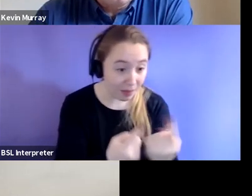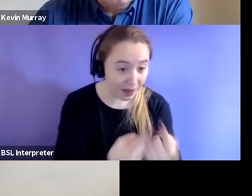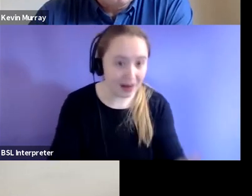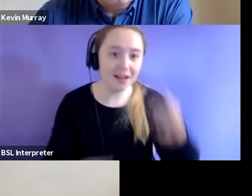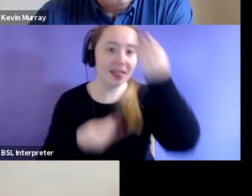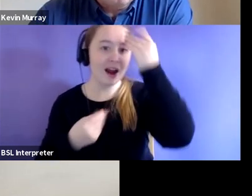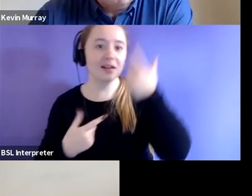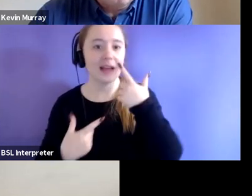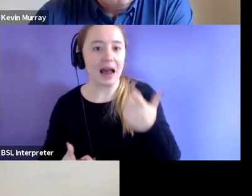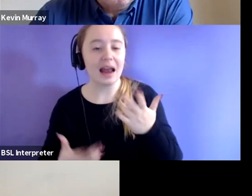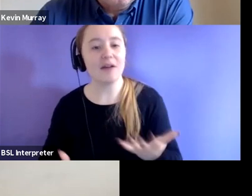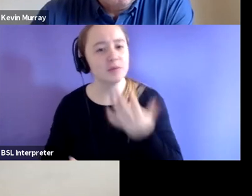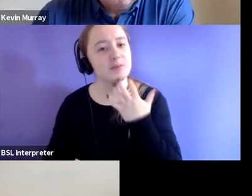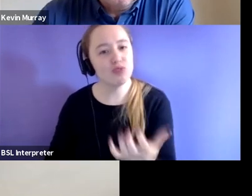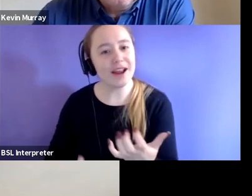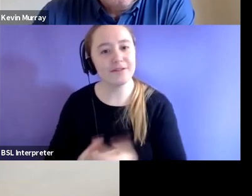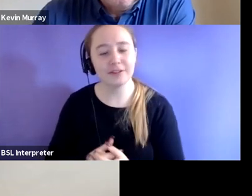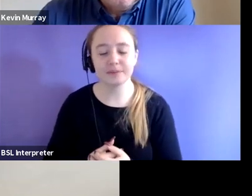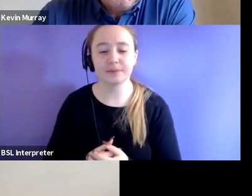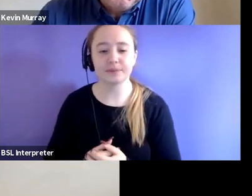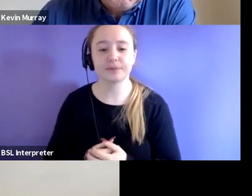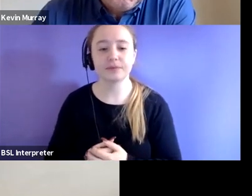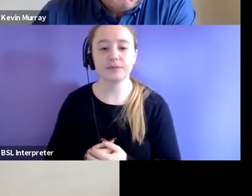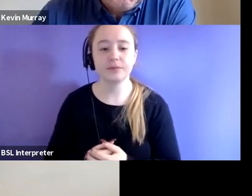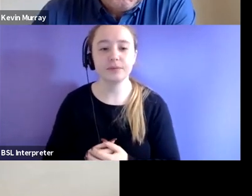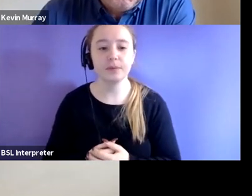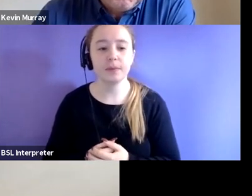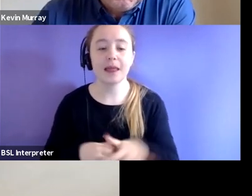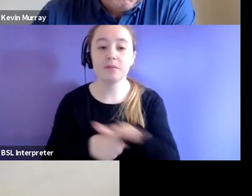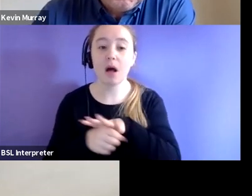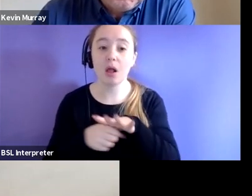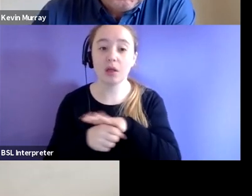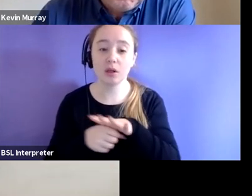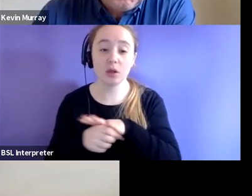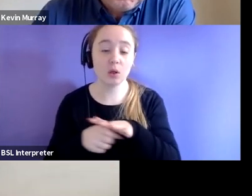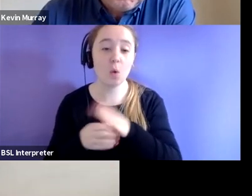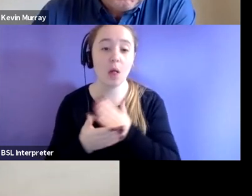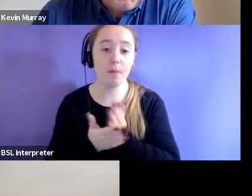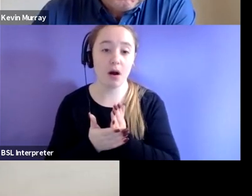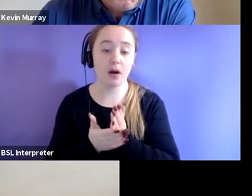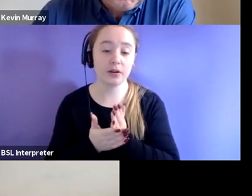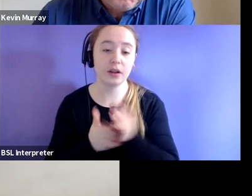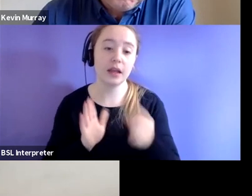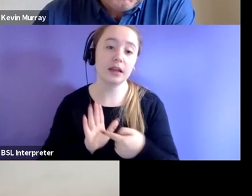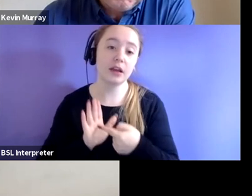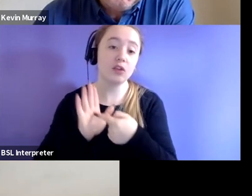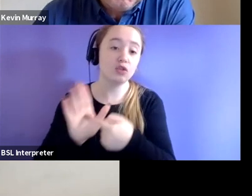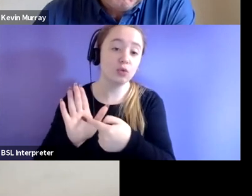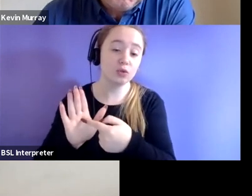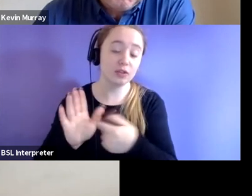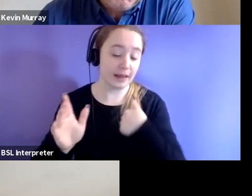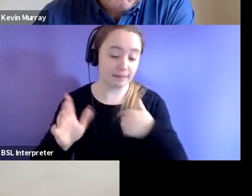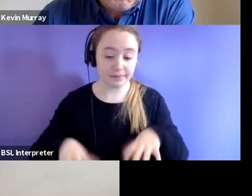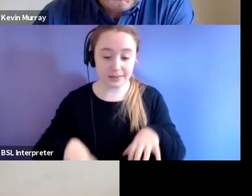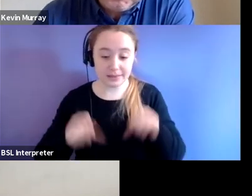enough to actually do that. But I think the local aspect reflects the fact that what I started